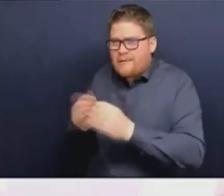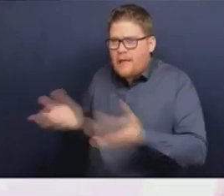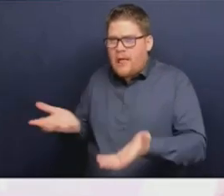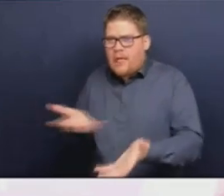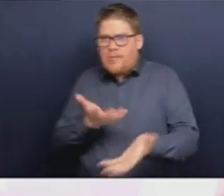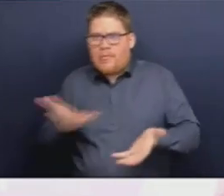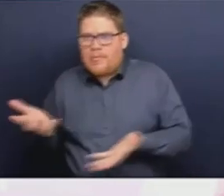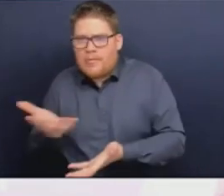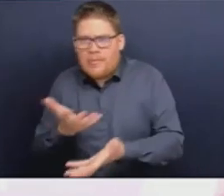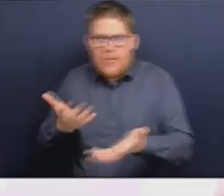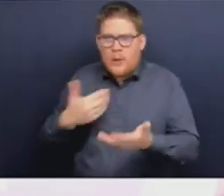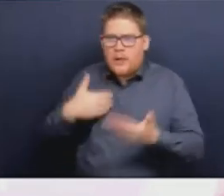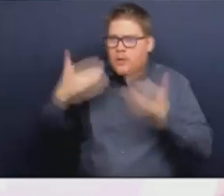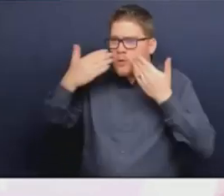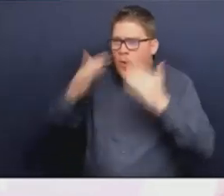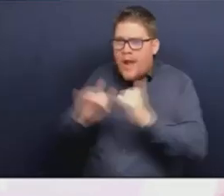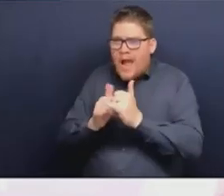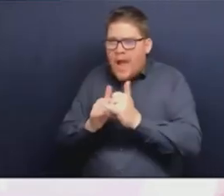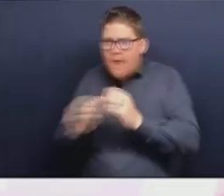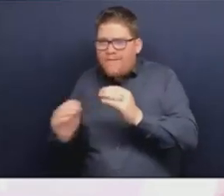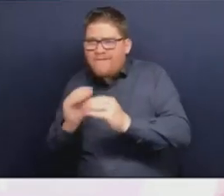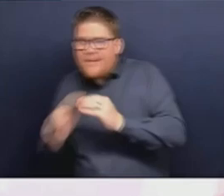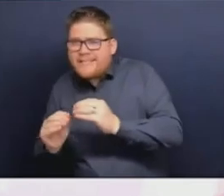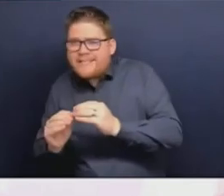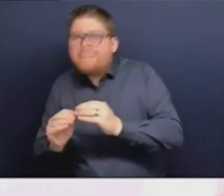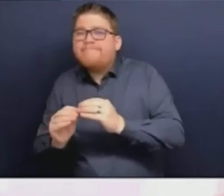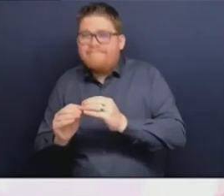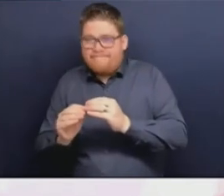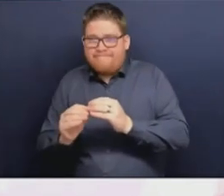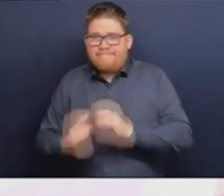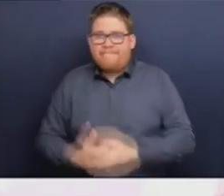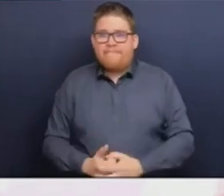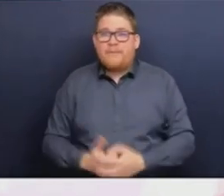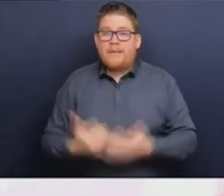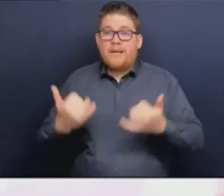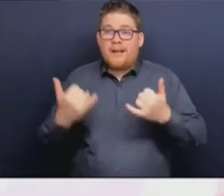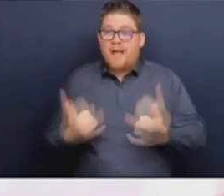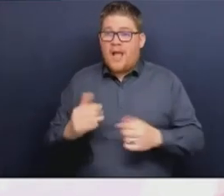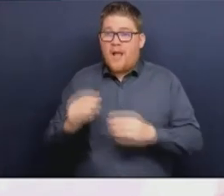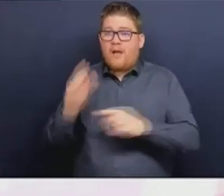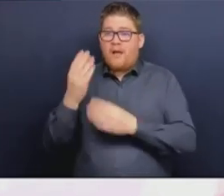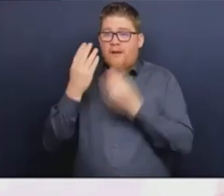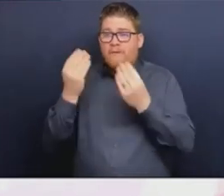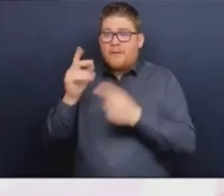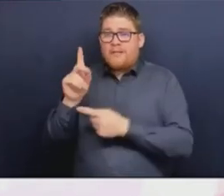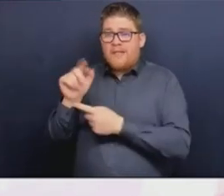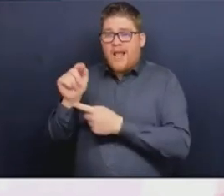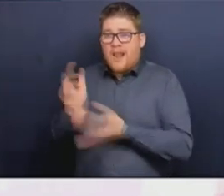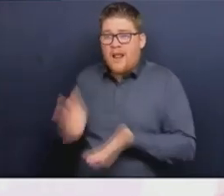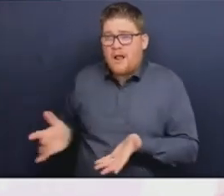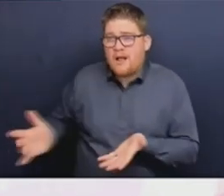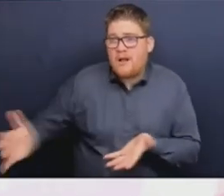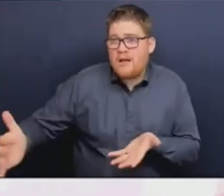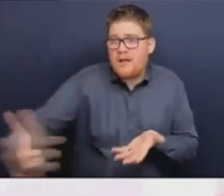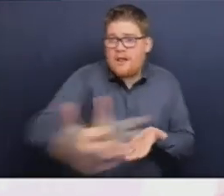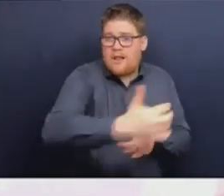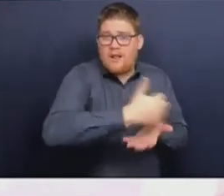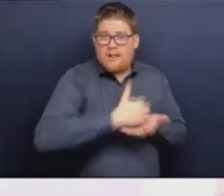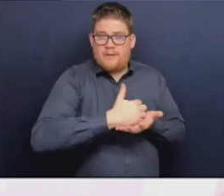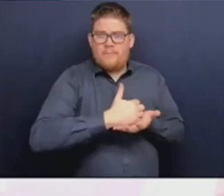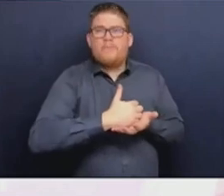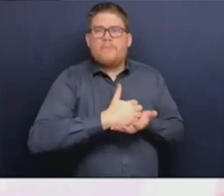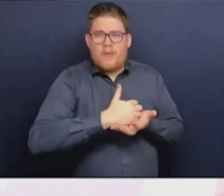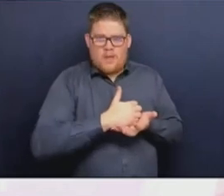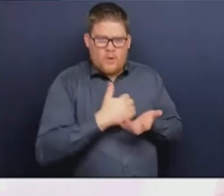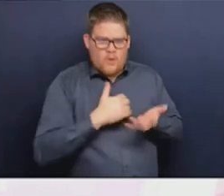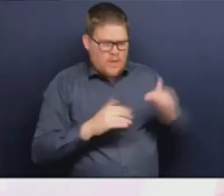fixing. So this gives us the chance, the possibility to fix the inequities. This is